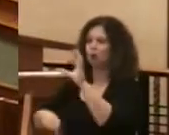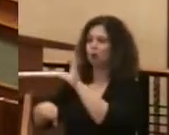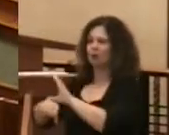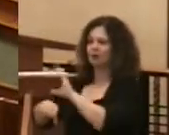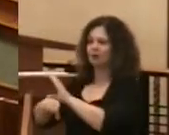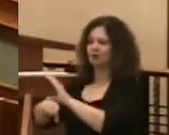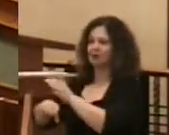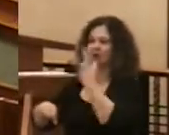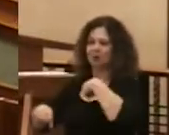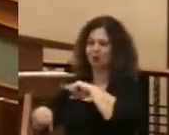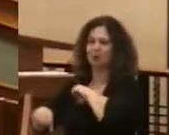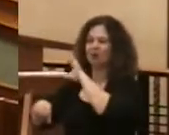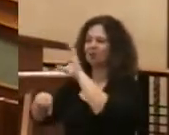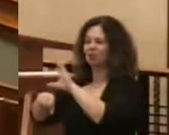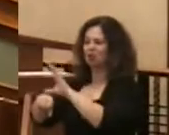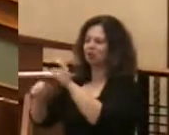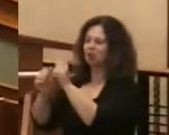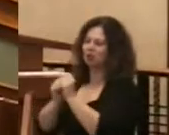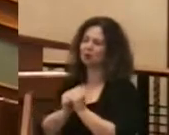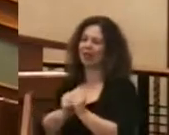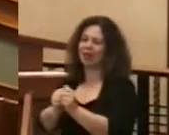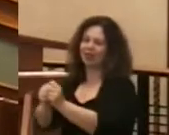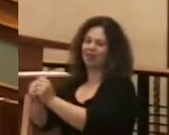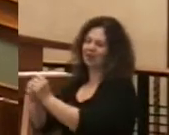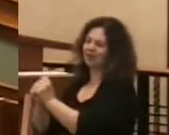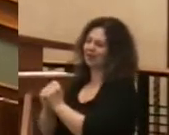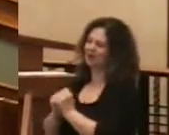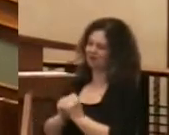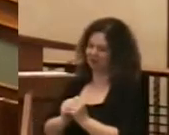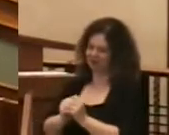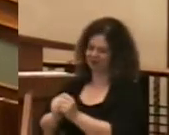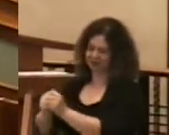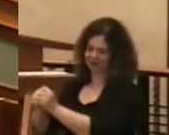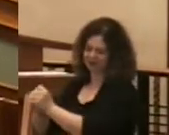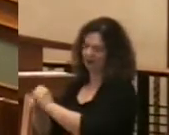we are the church together.